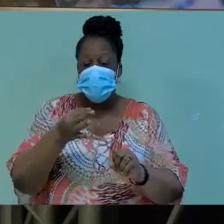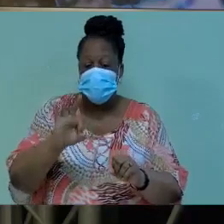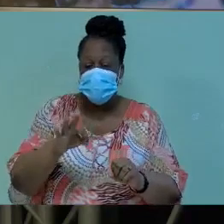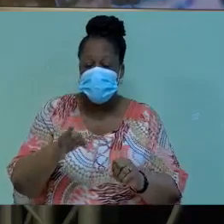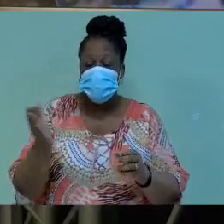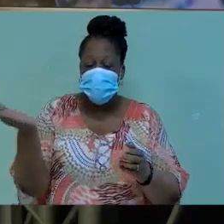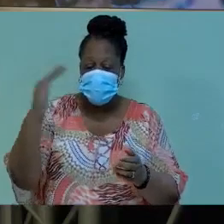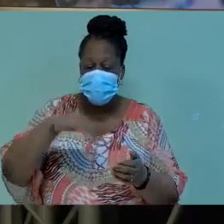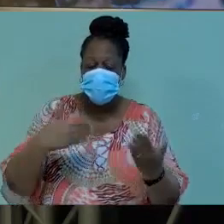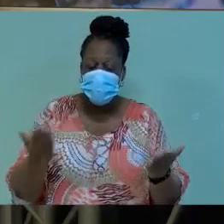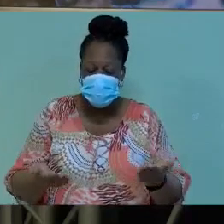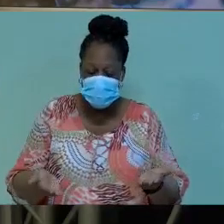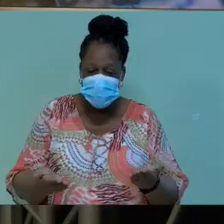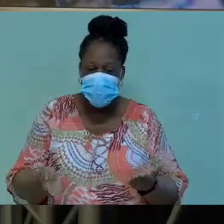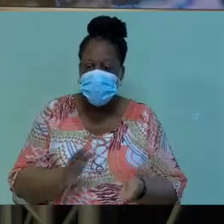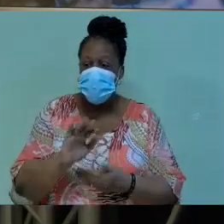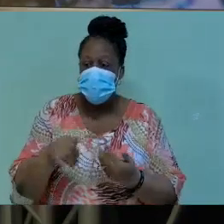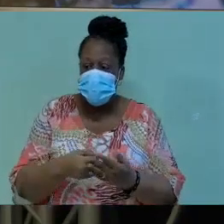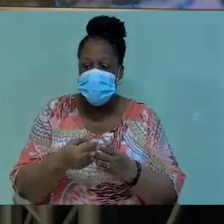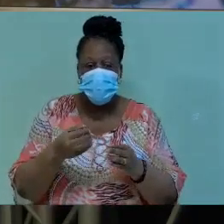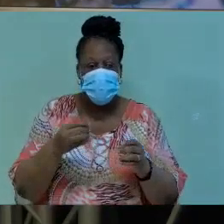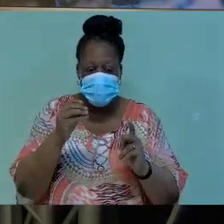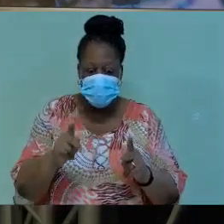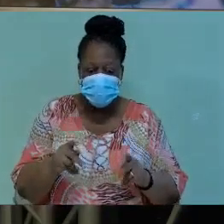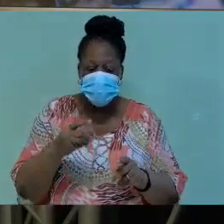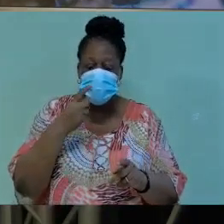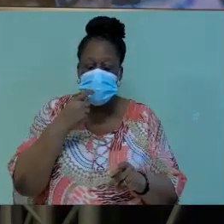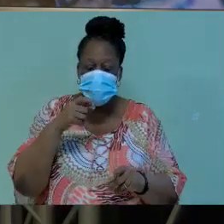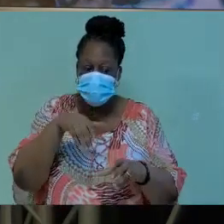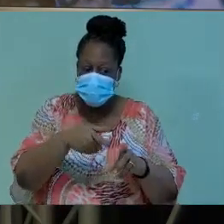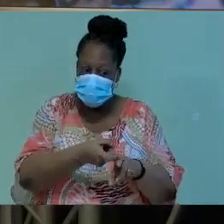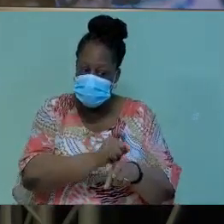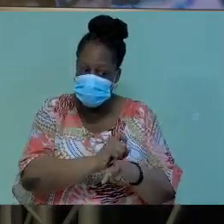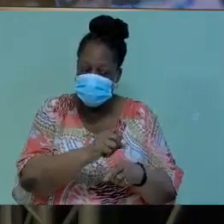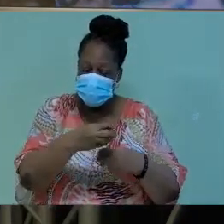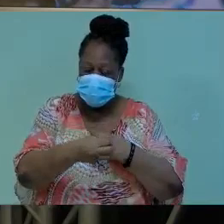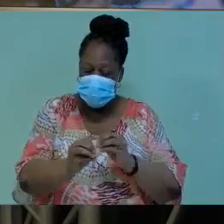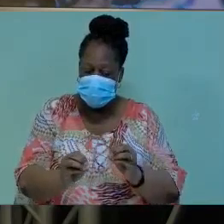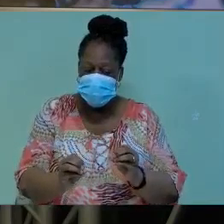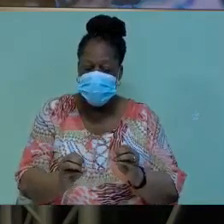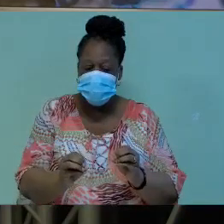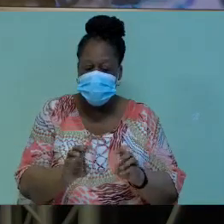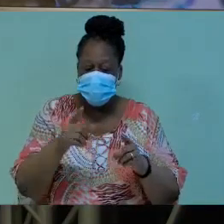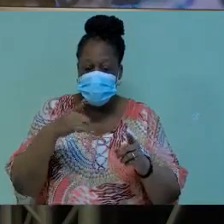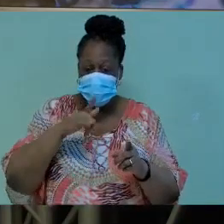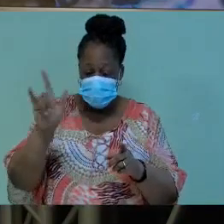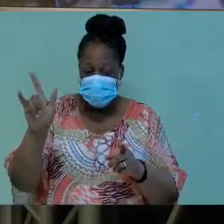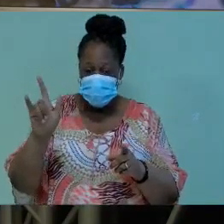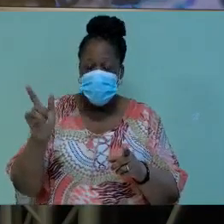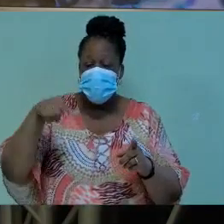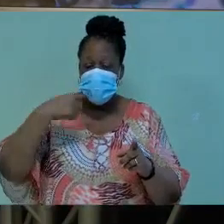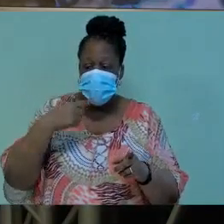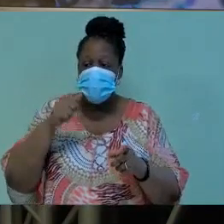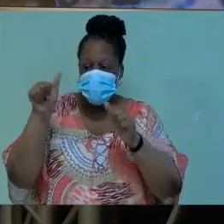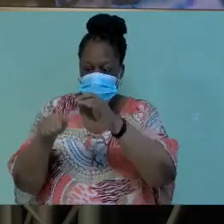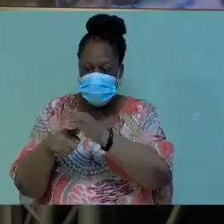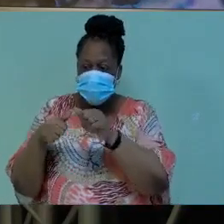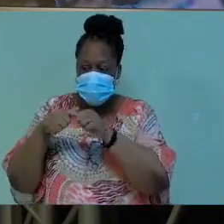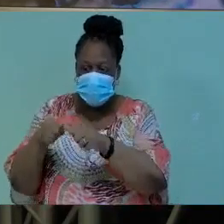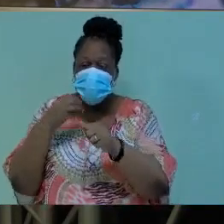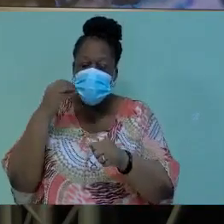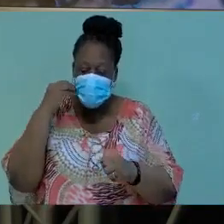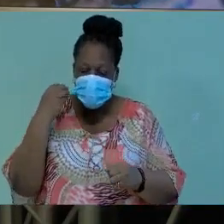preventing the spread of the possible spread of the virus. We also instituted the frequent cleaning